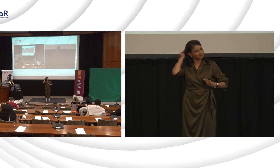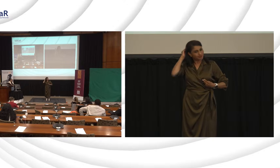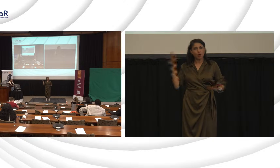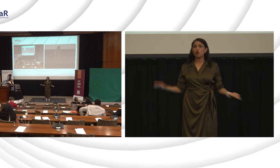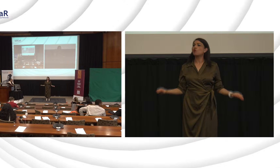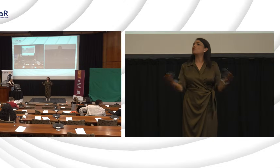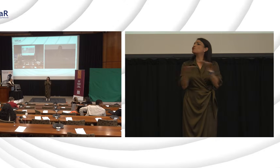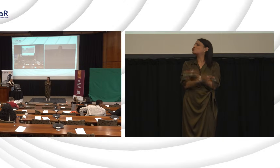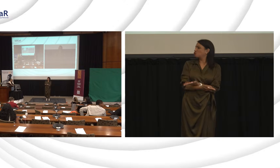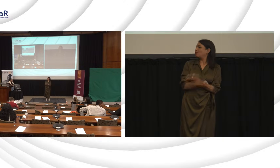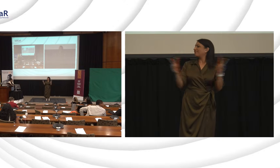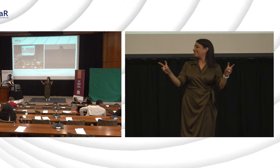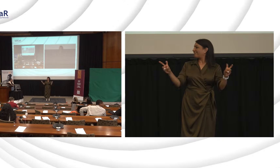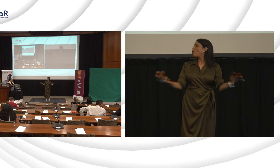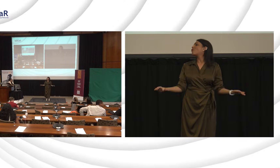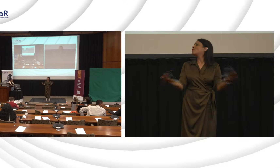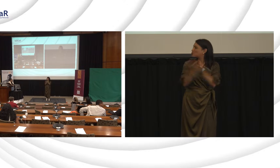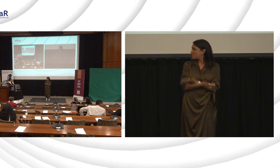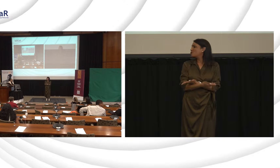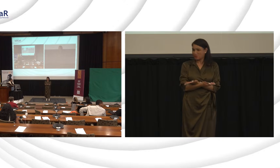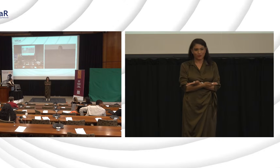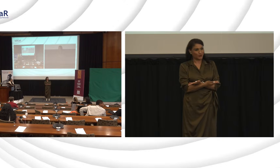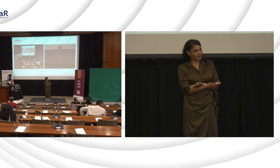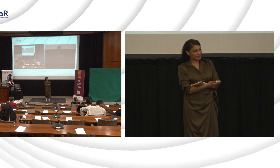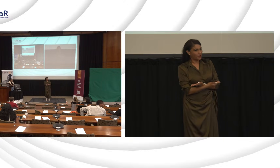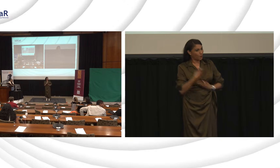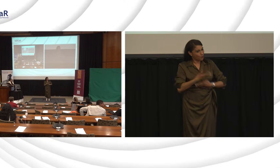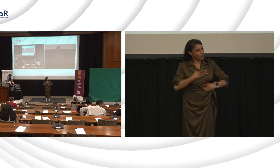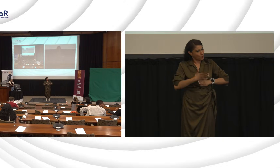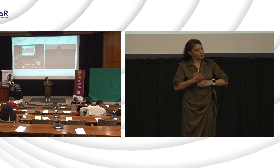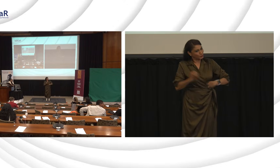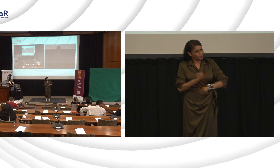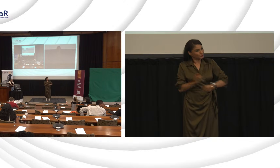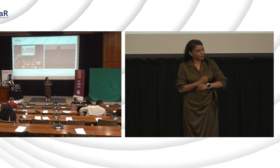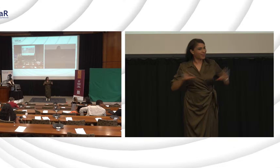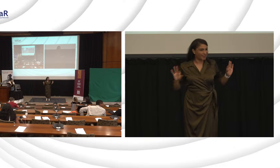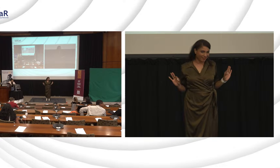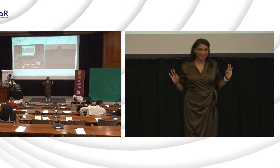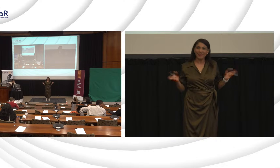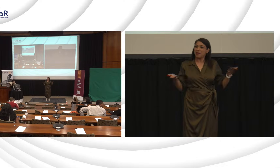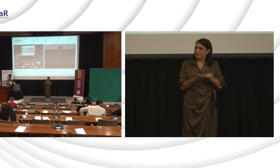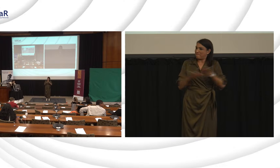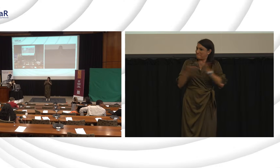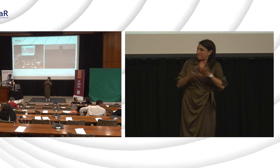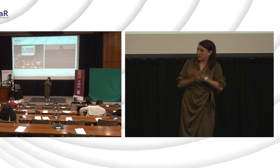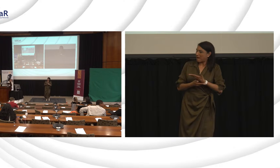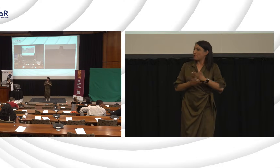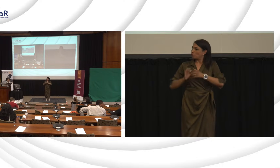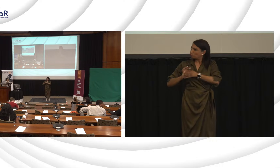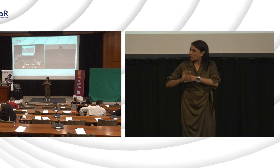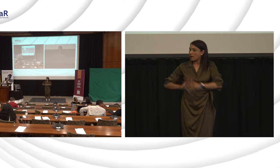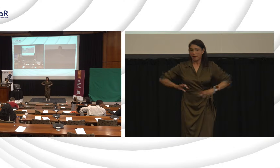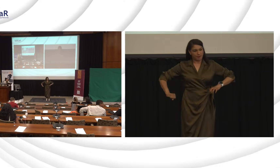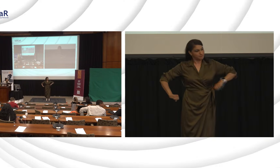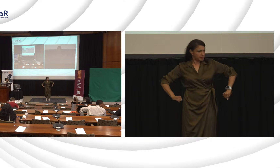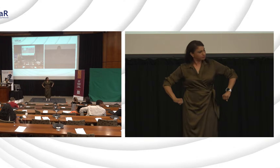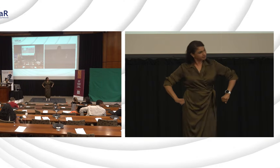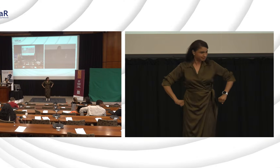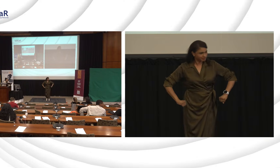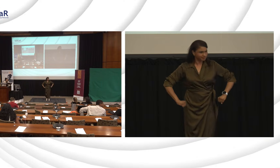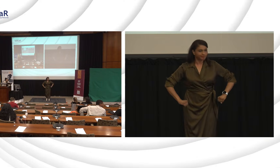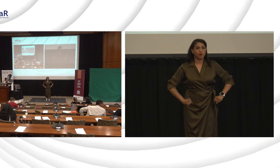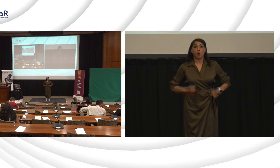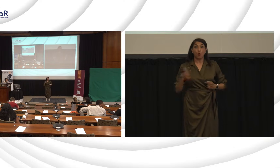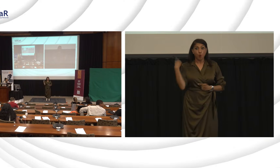audience. And before we leave, I think that we need to remember this is about sharing our work, sharing our knowledge, and all for the